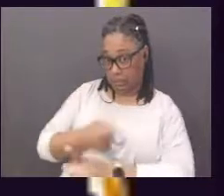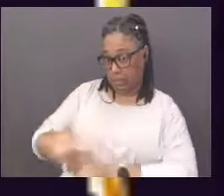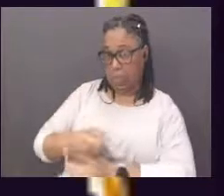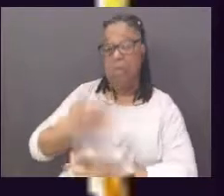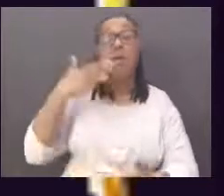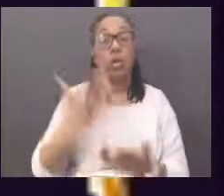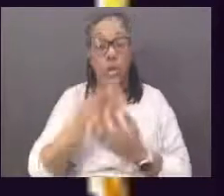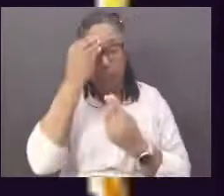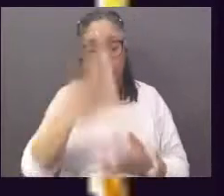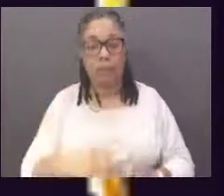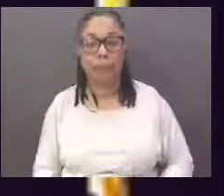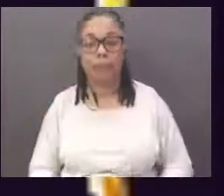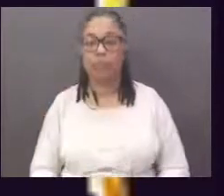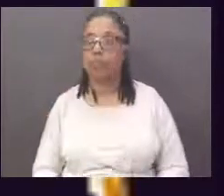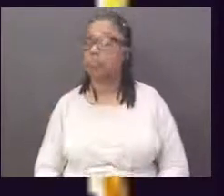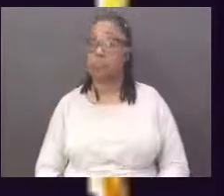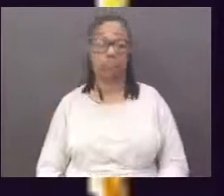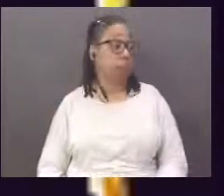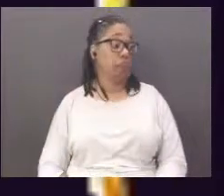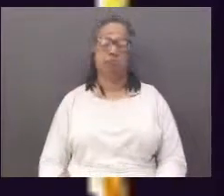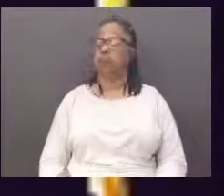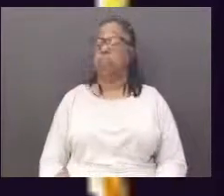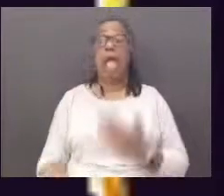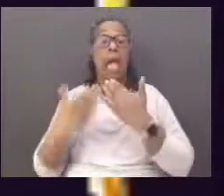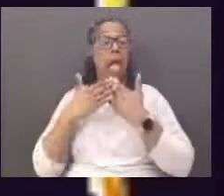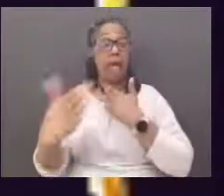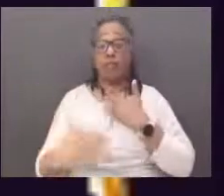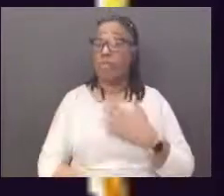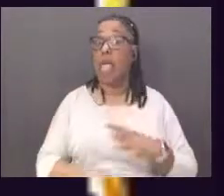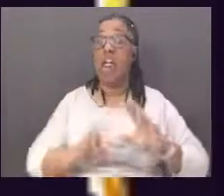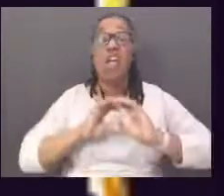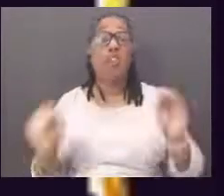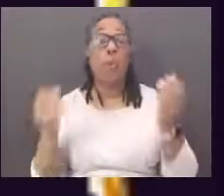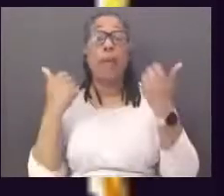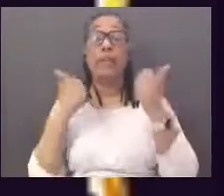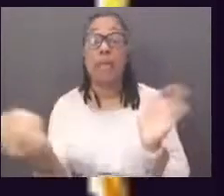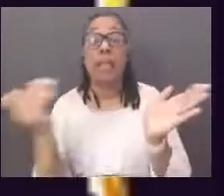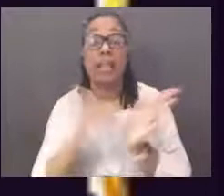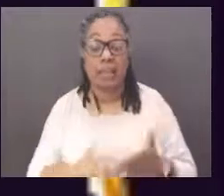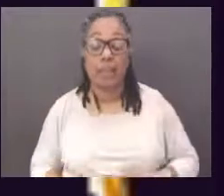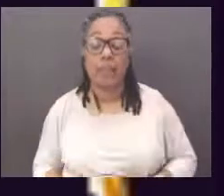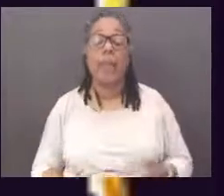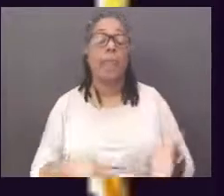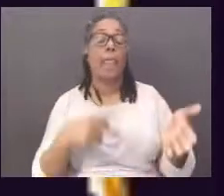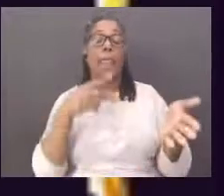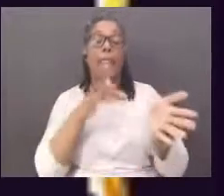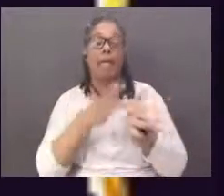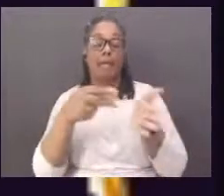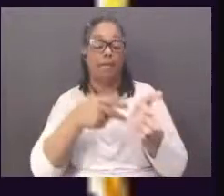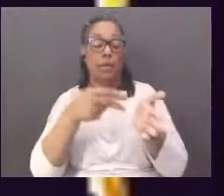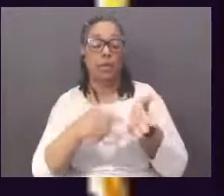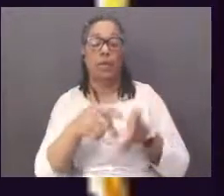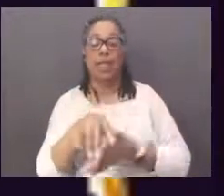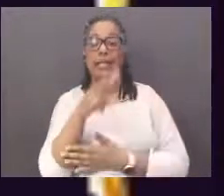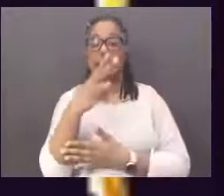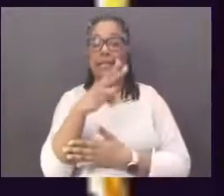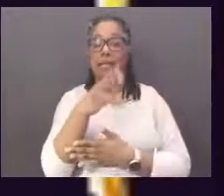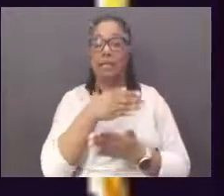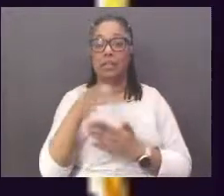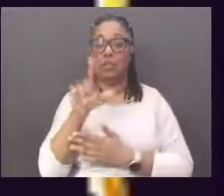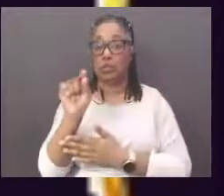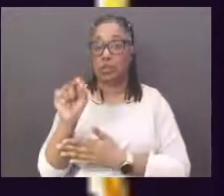didn't nobody else try that foolishness. The Bible says in verse 17 through 20, this is what it